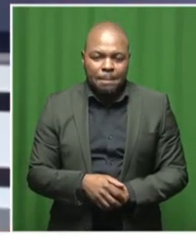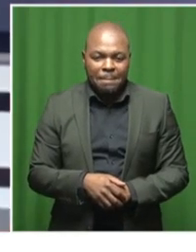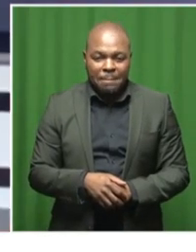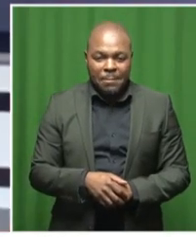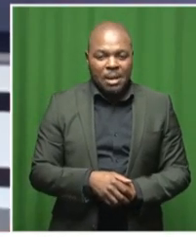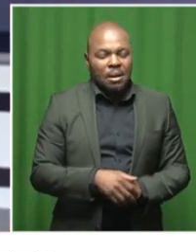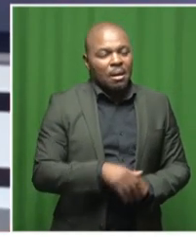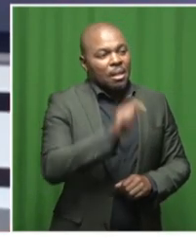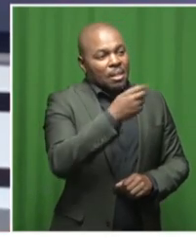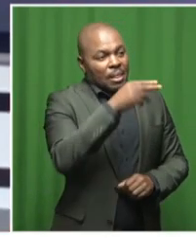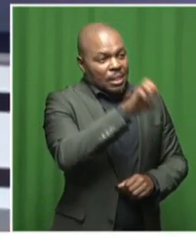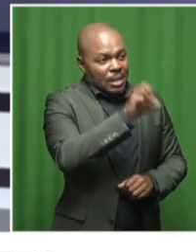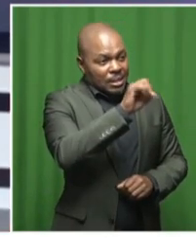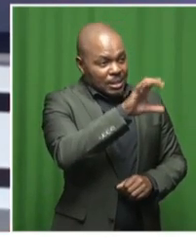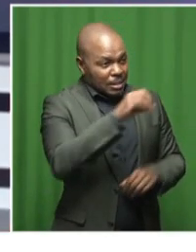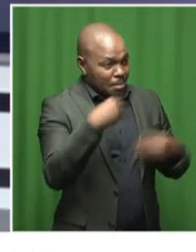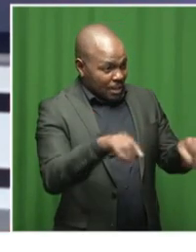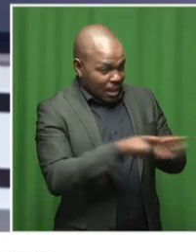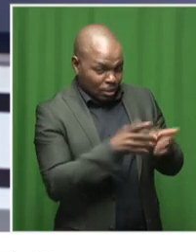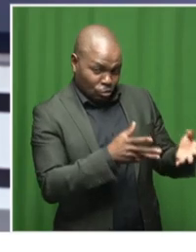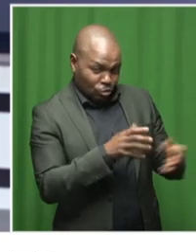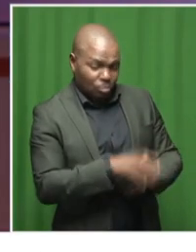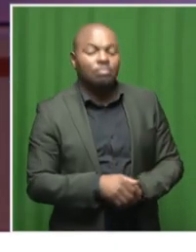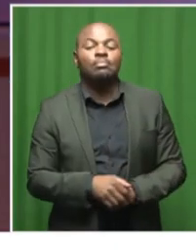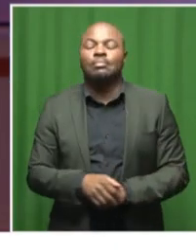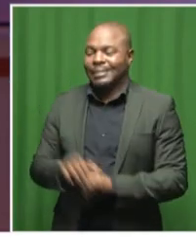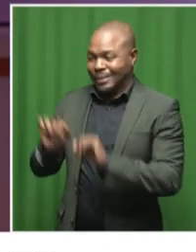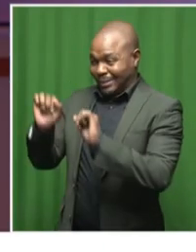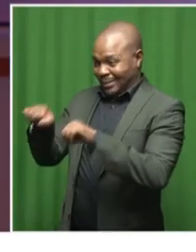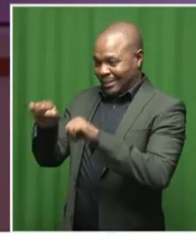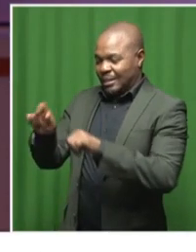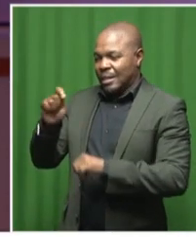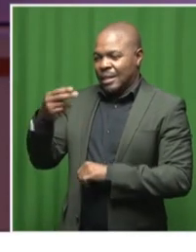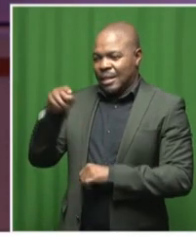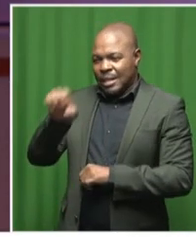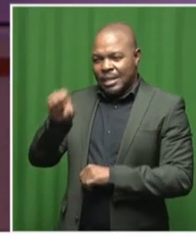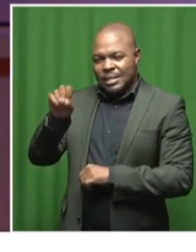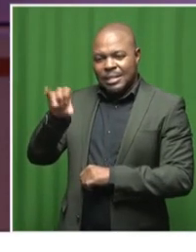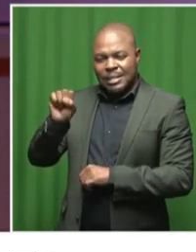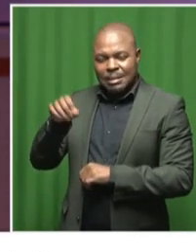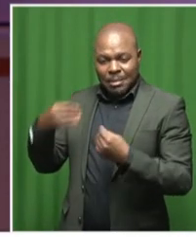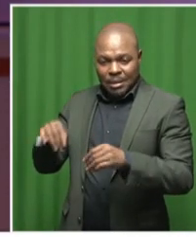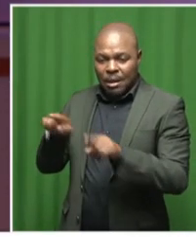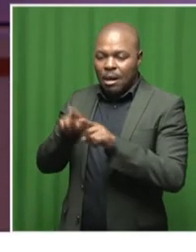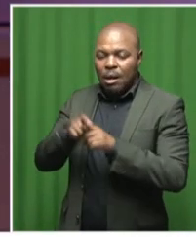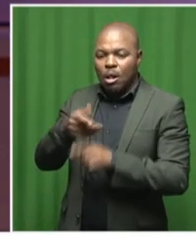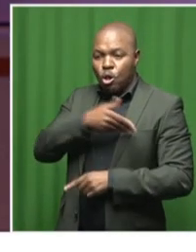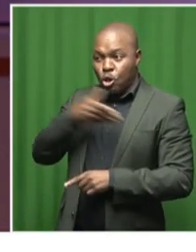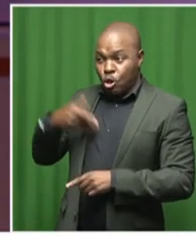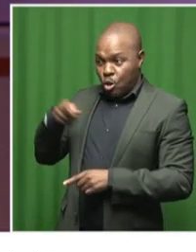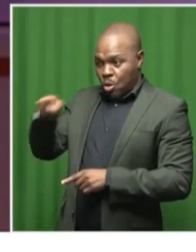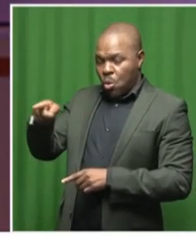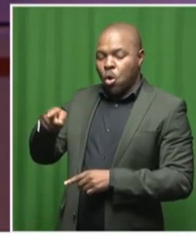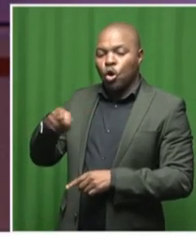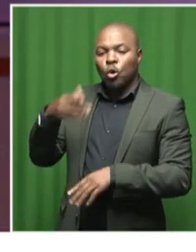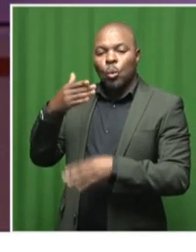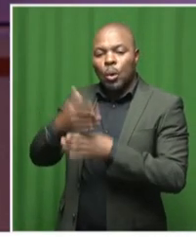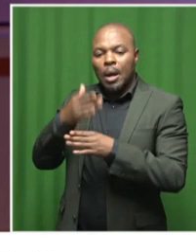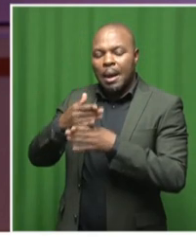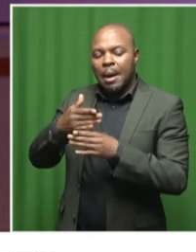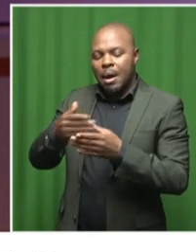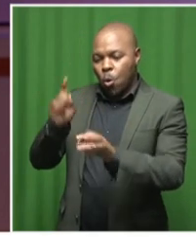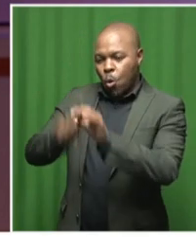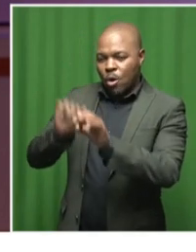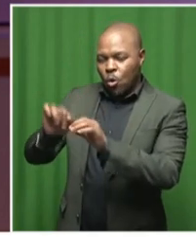like Thesis, for instance. Yes, yeah. Yes. Brands like Thesis. We had a lady there. She's a doctor by profession, but she